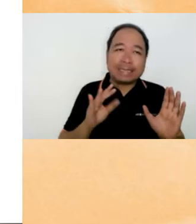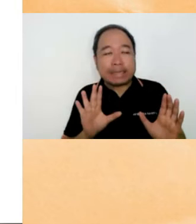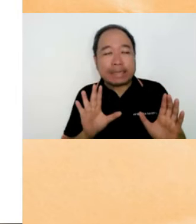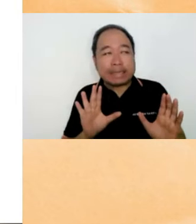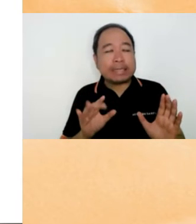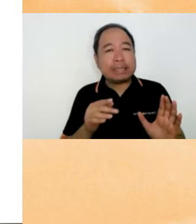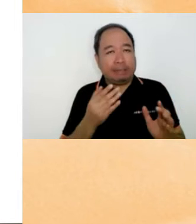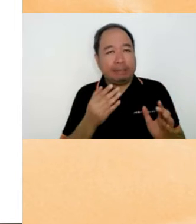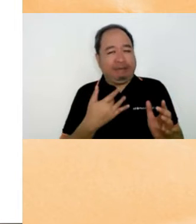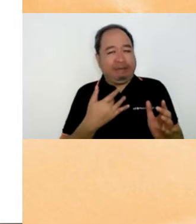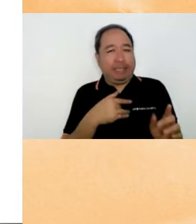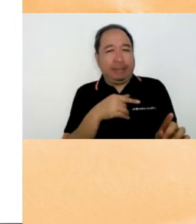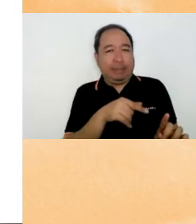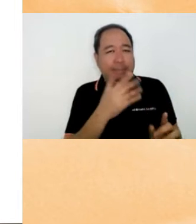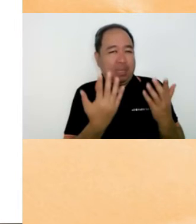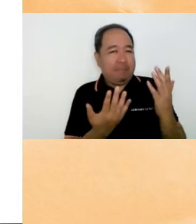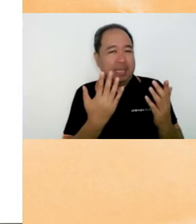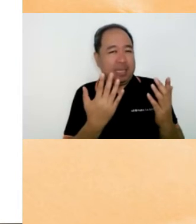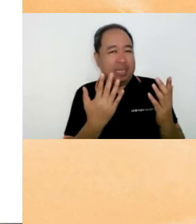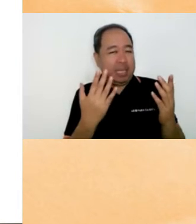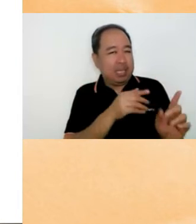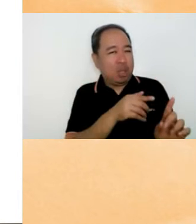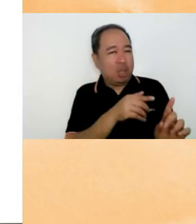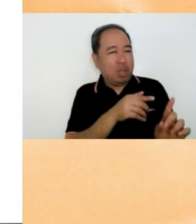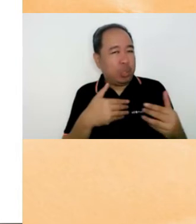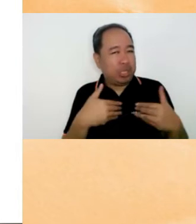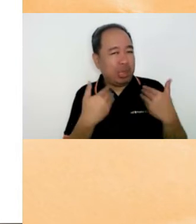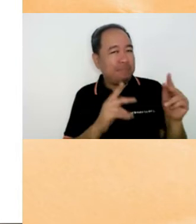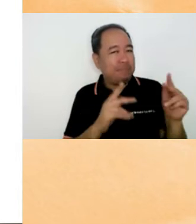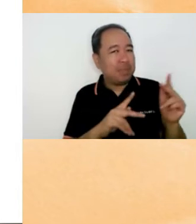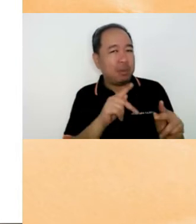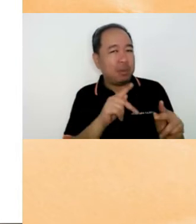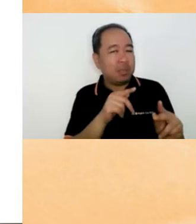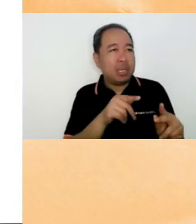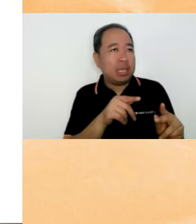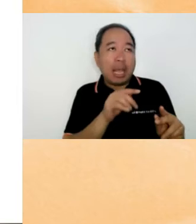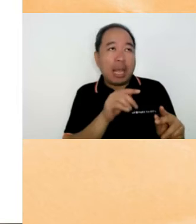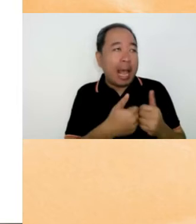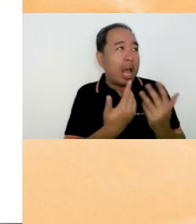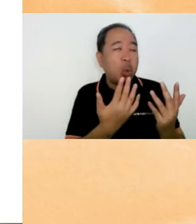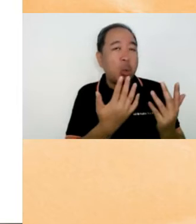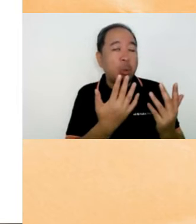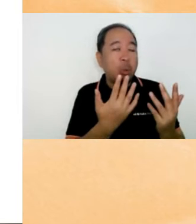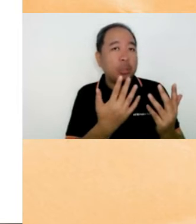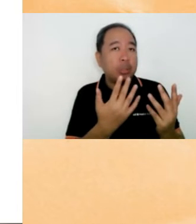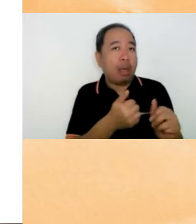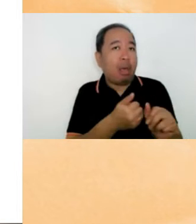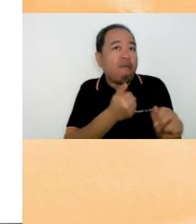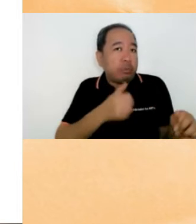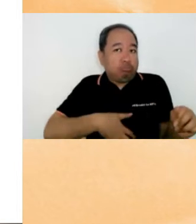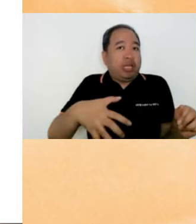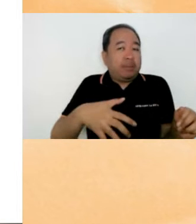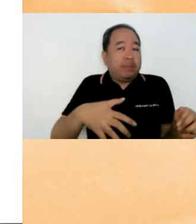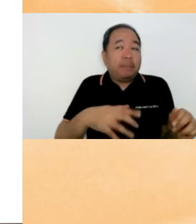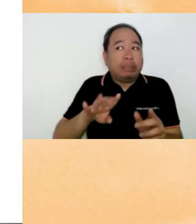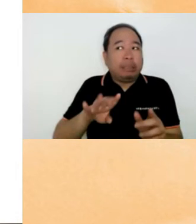learn how not to get pregnant without the contraceptives, no? But are we denying the problem?